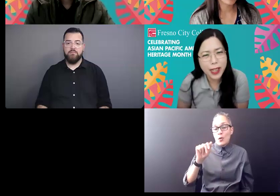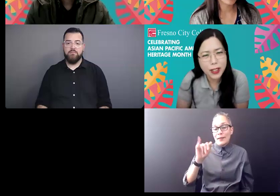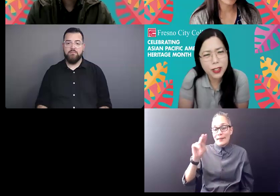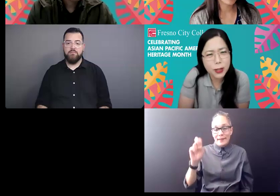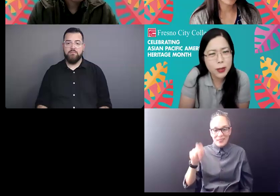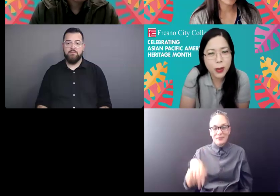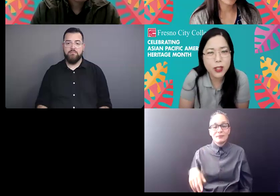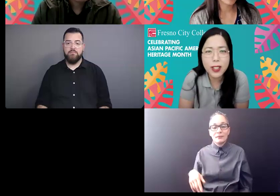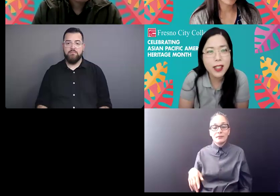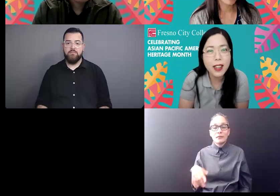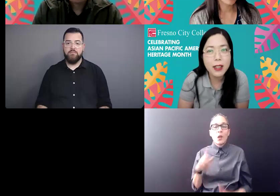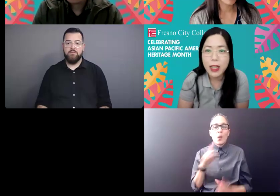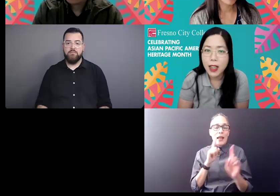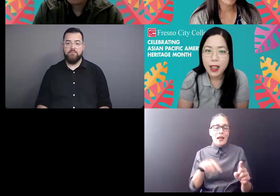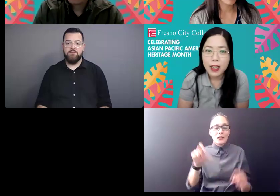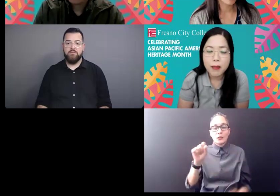Also answer Sue's question.